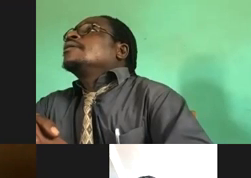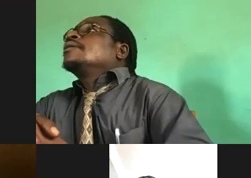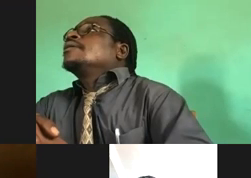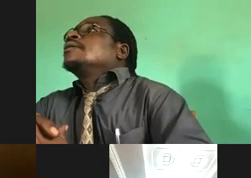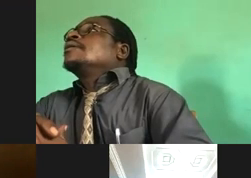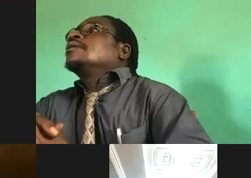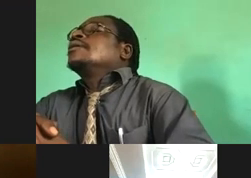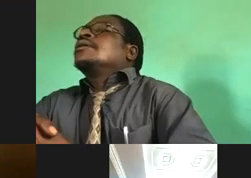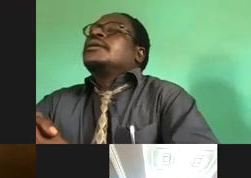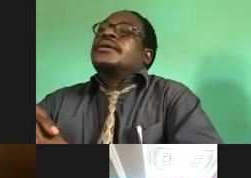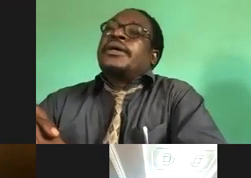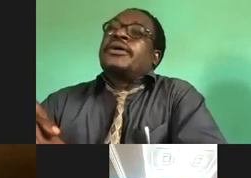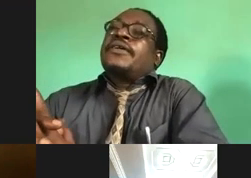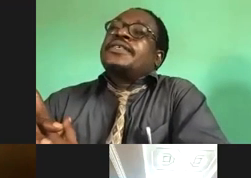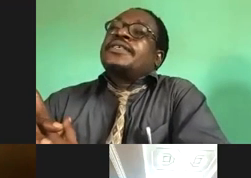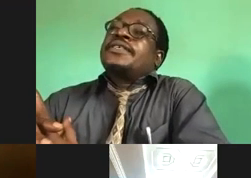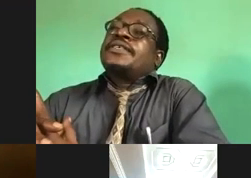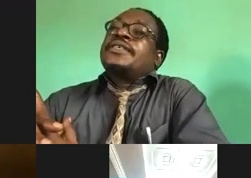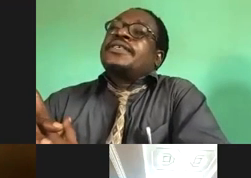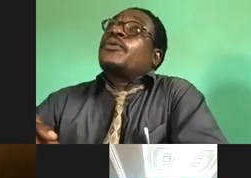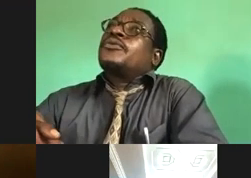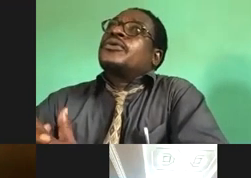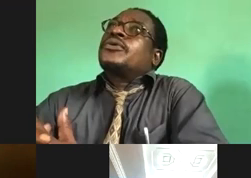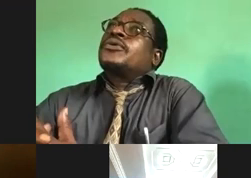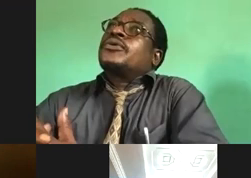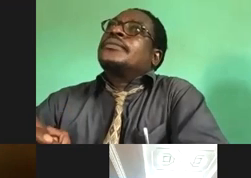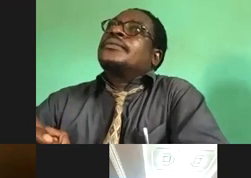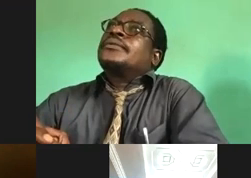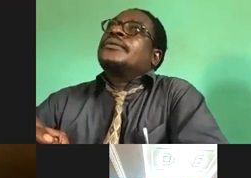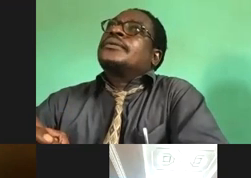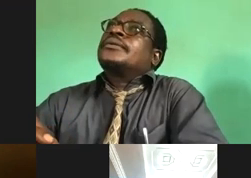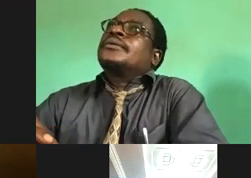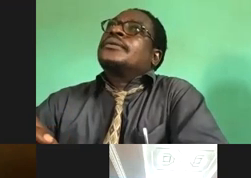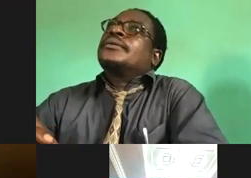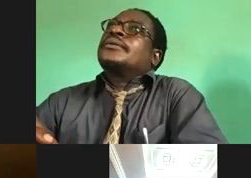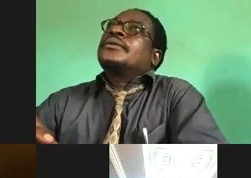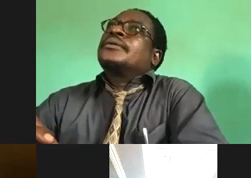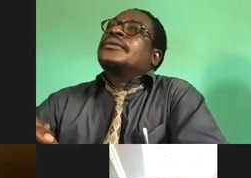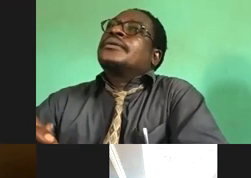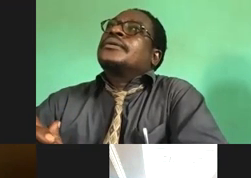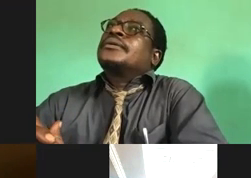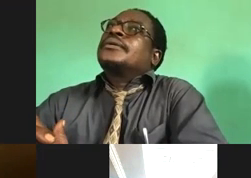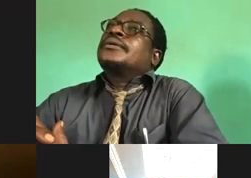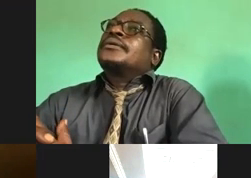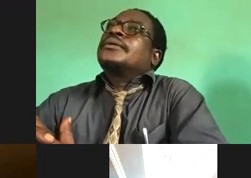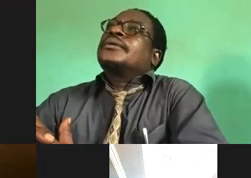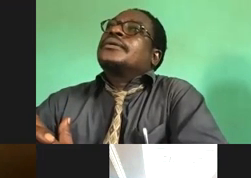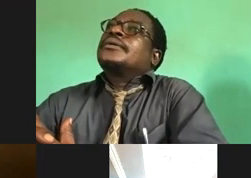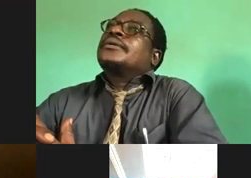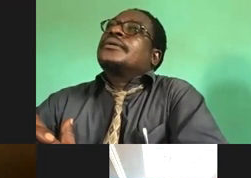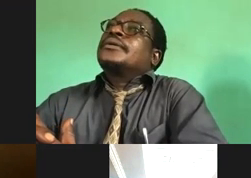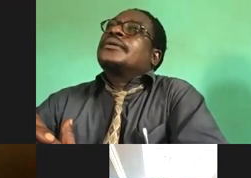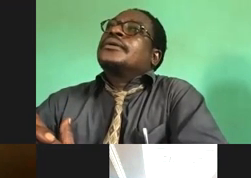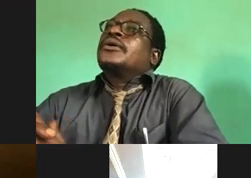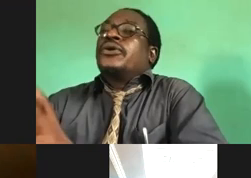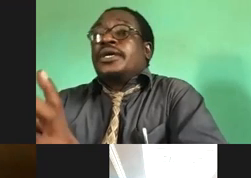Regards the new register, I realize you're in a polarized condition. We are also in the United States. We don't make the